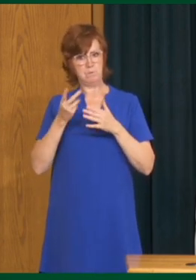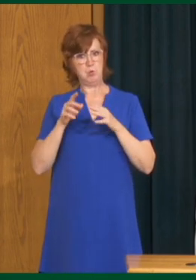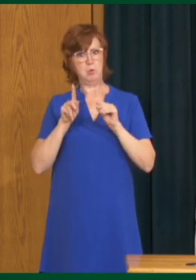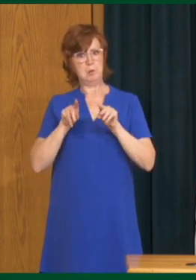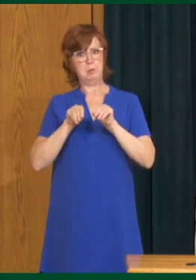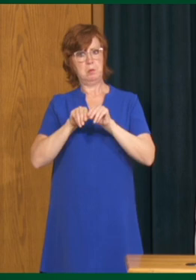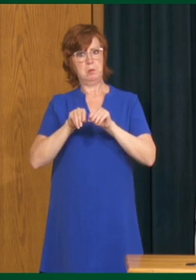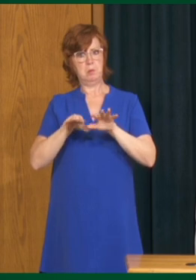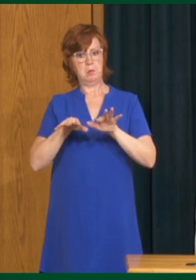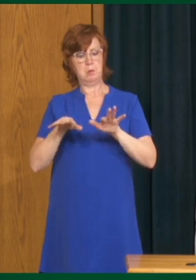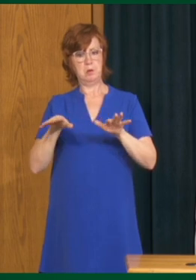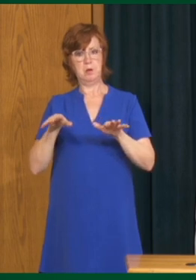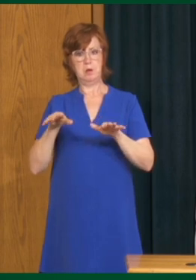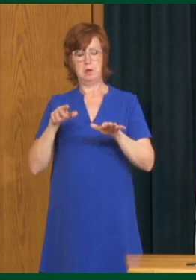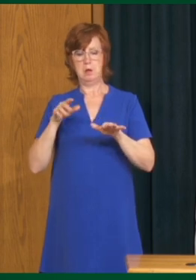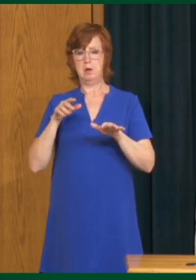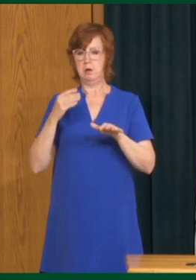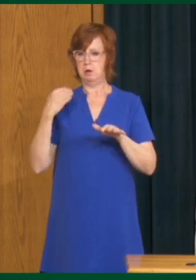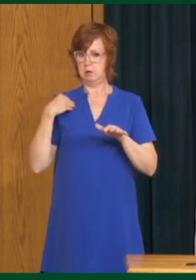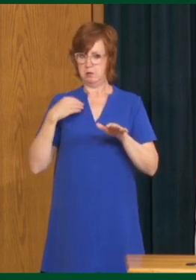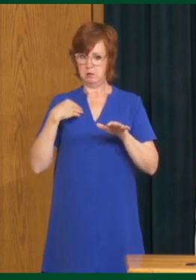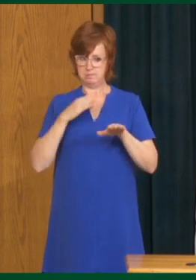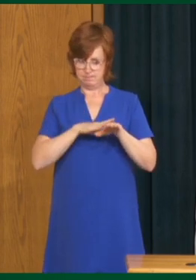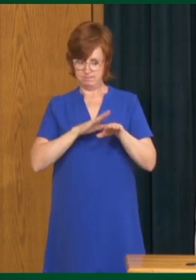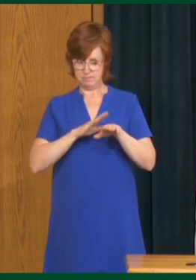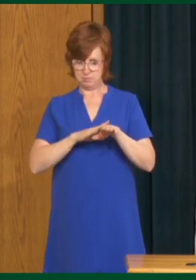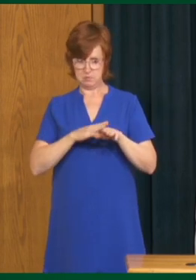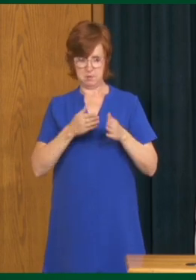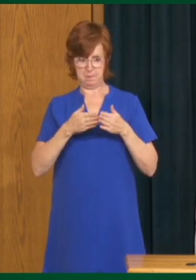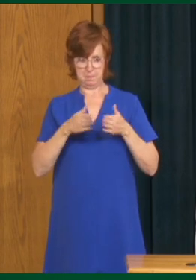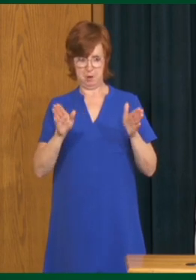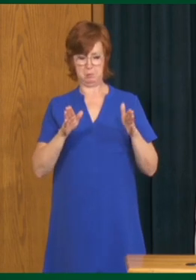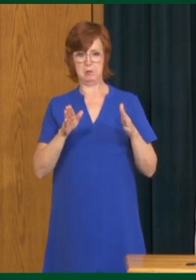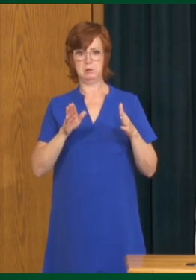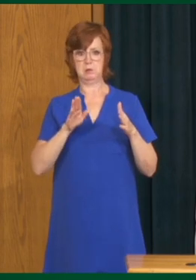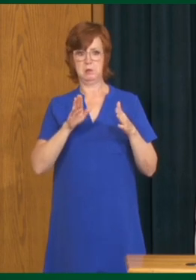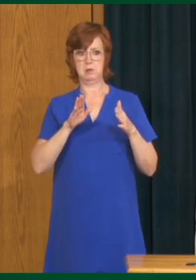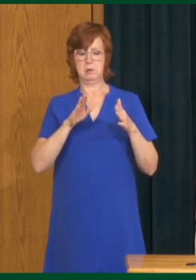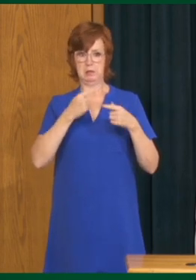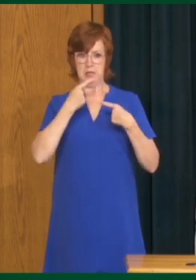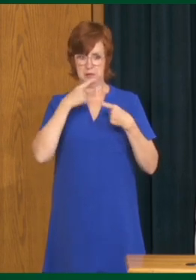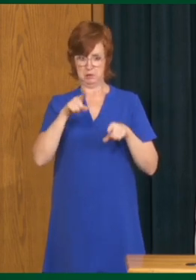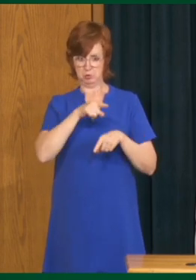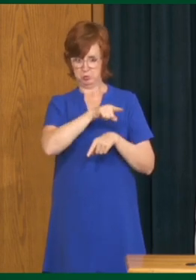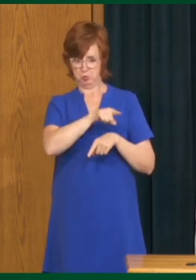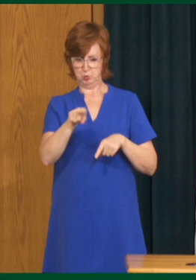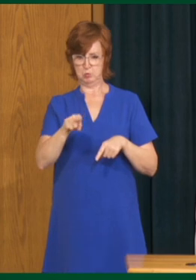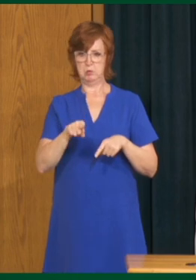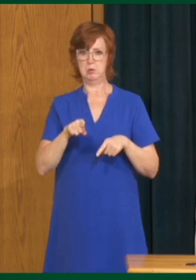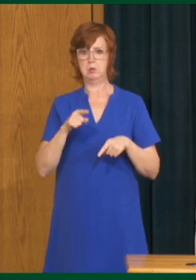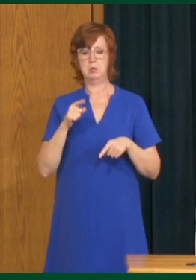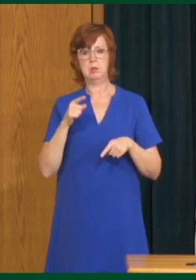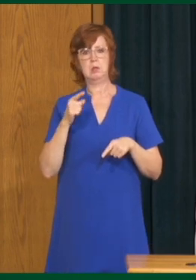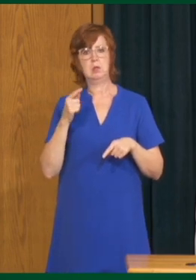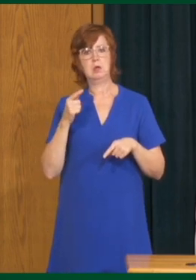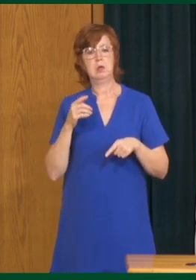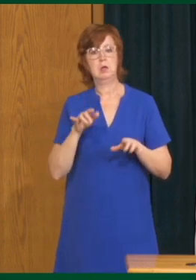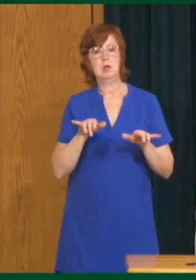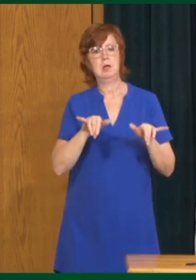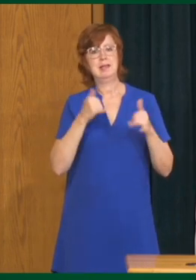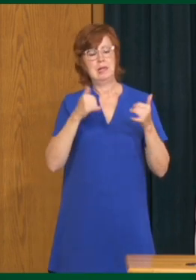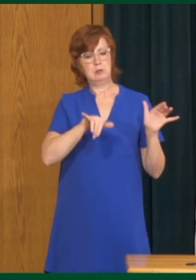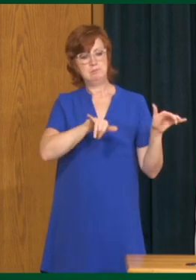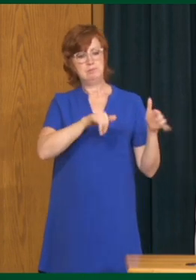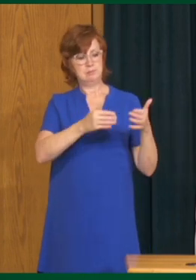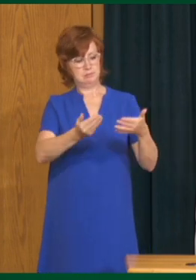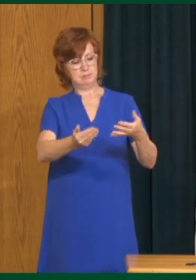some public announcement of a setting where people may have been exposed. So as we reopen, again, the same principles apply. If you have